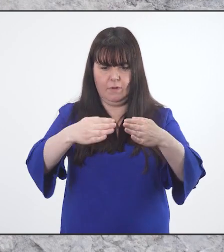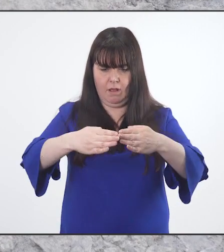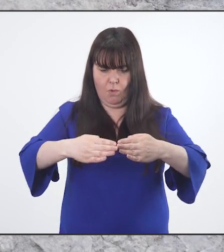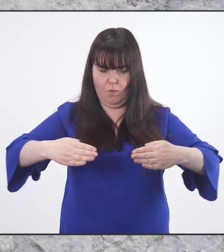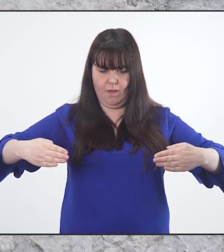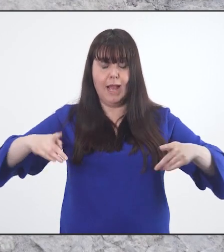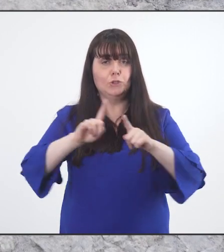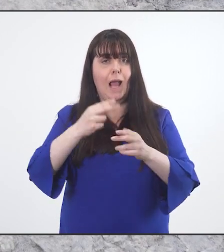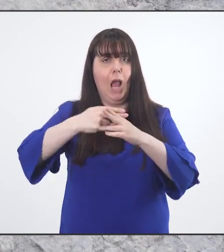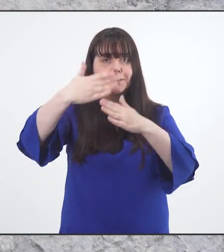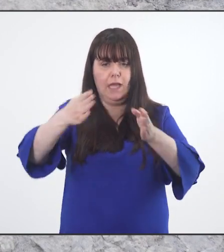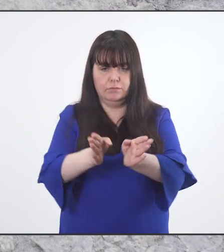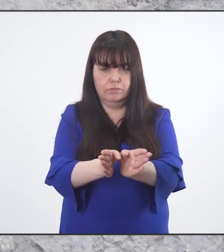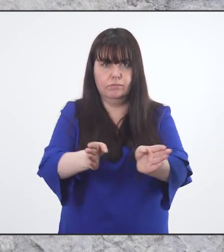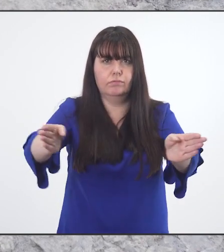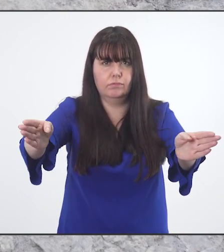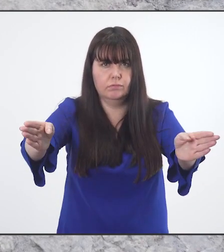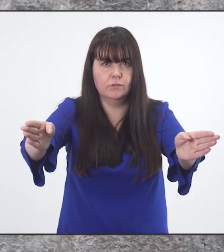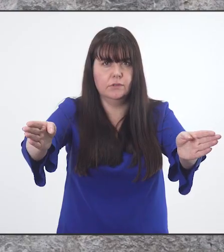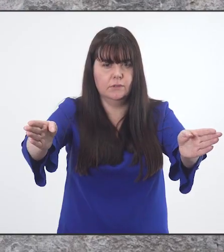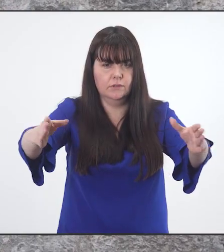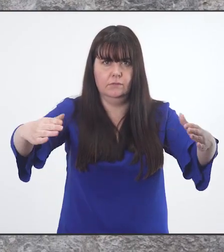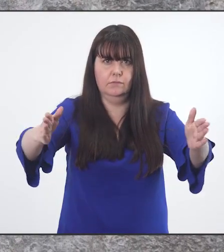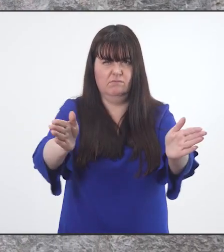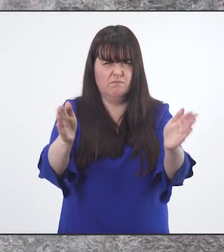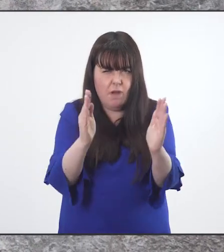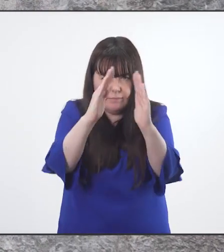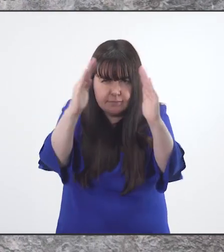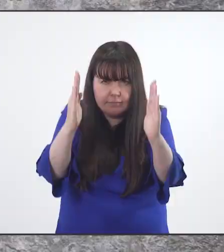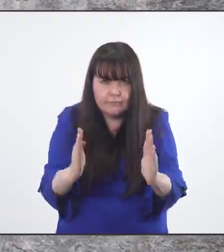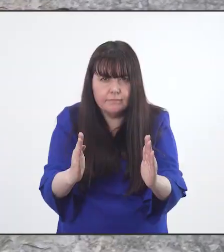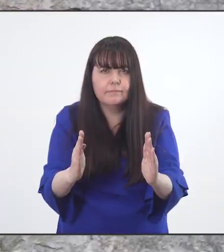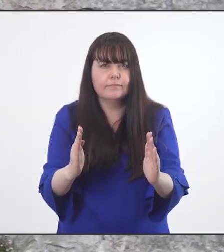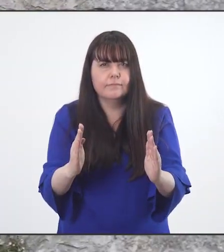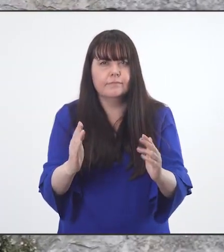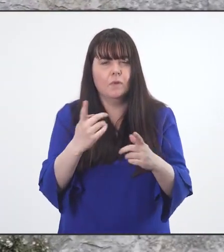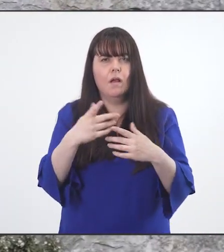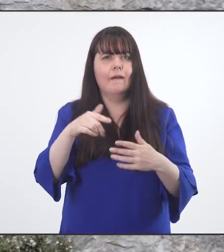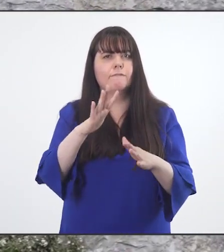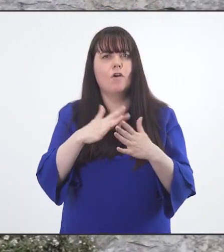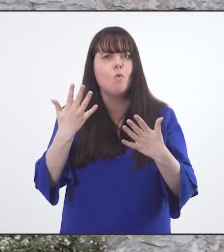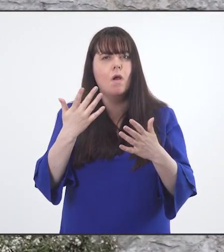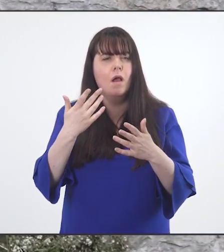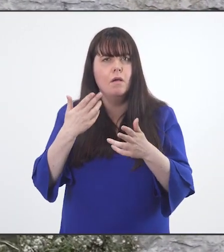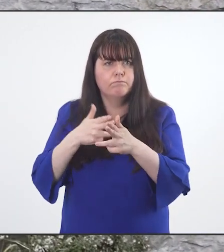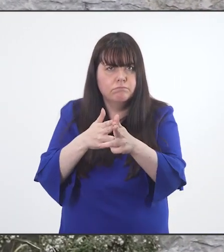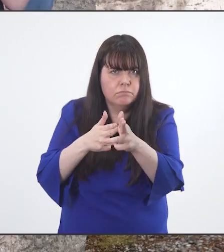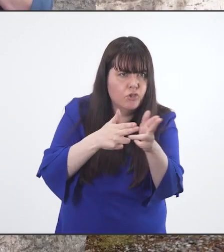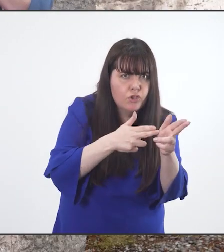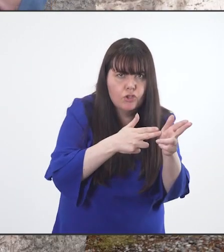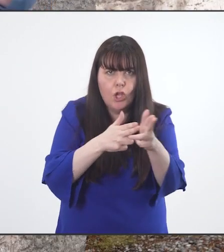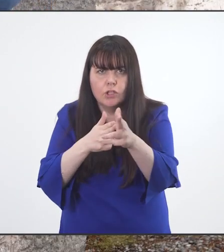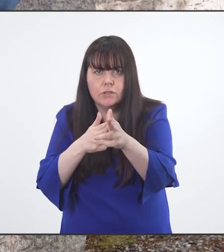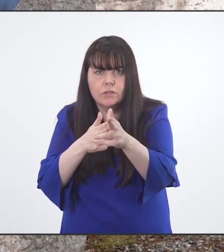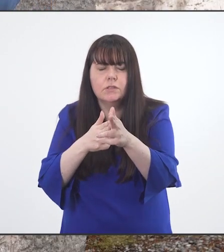low down in the fabric of the building. Now these have an unusual splay. In other words, they have quite a small opening, but in the